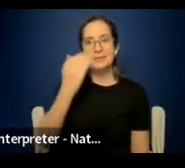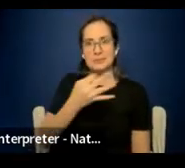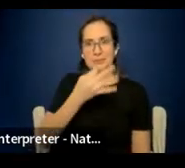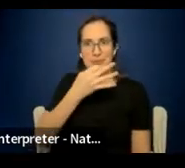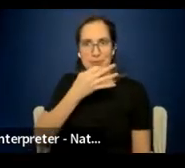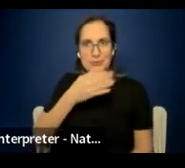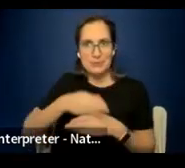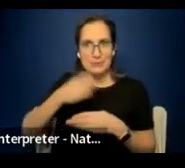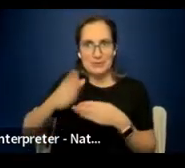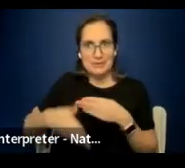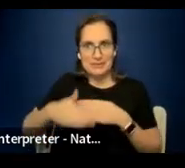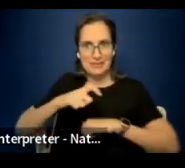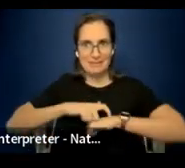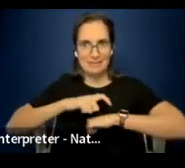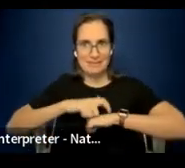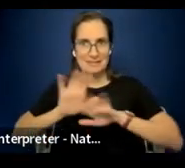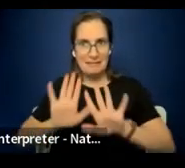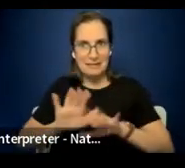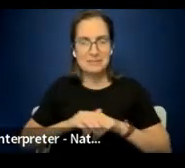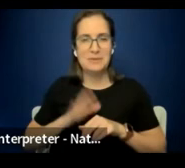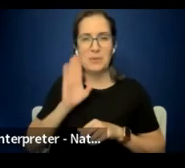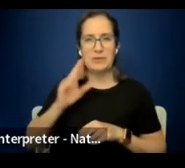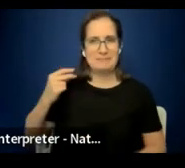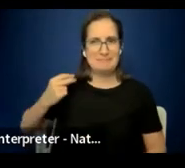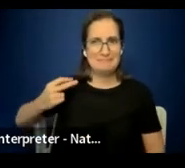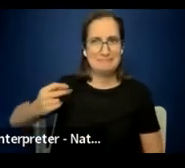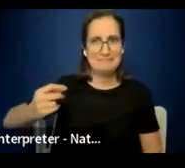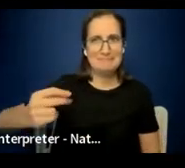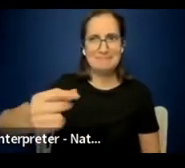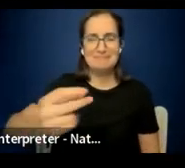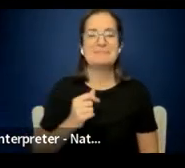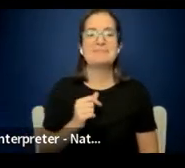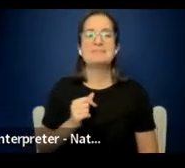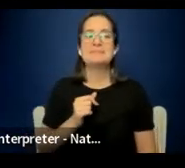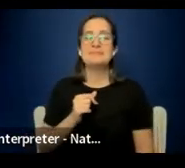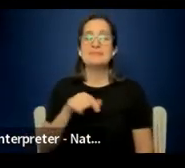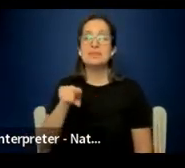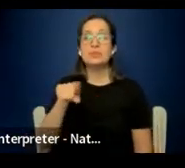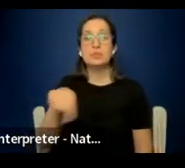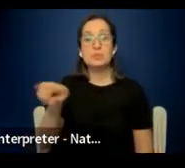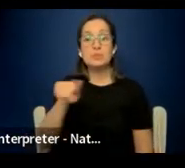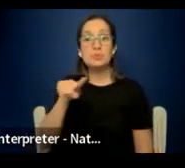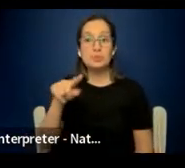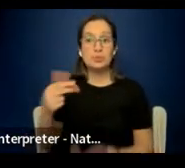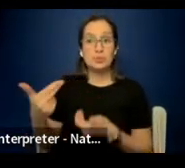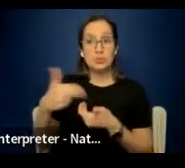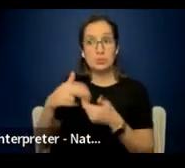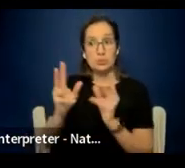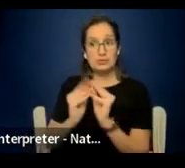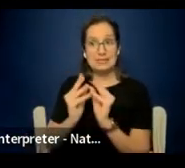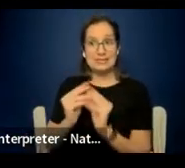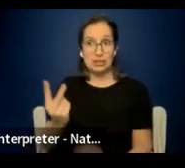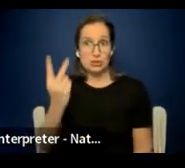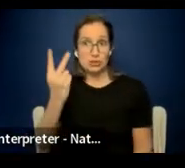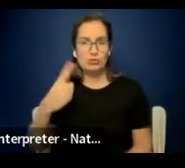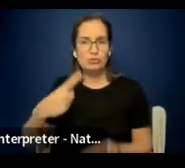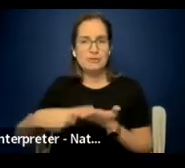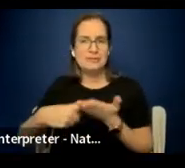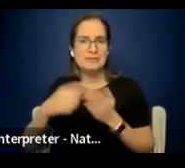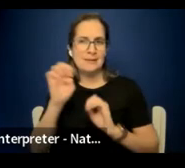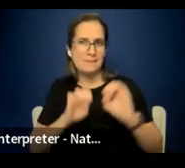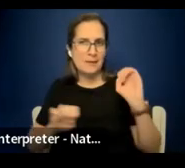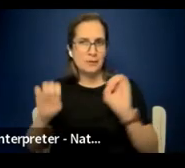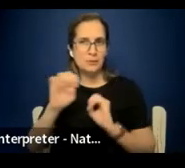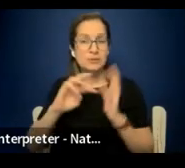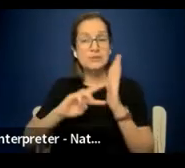our time. So I'm going to go through these a little bit quickly. For those of you that were on session two, some of the things around evaluation are, you know, a